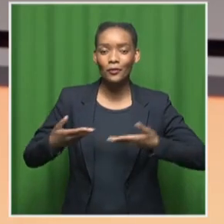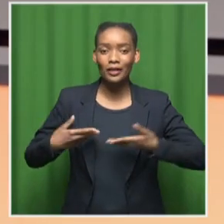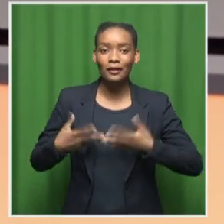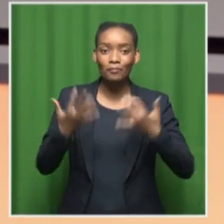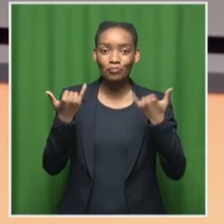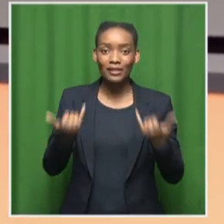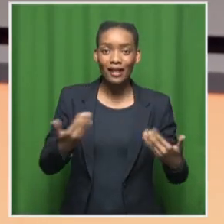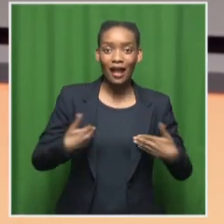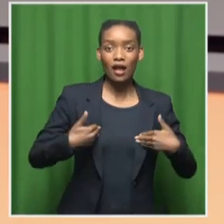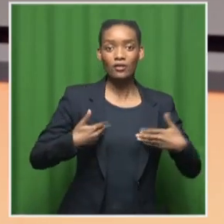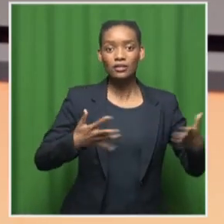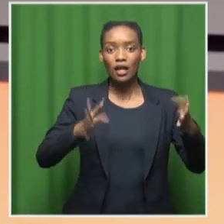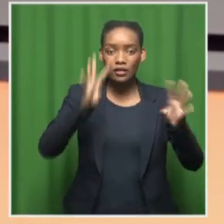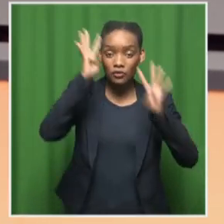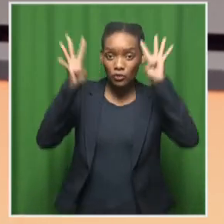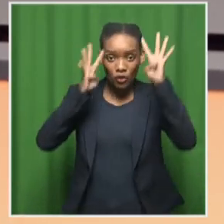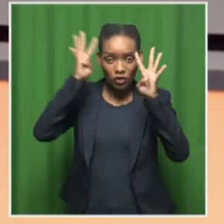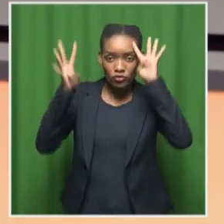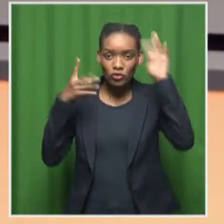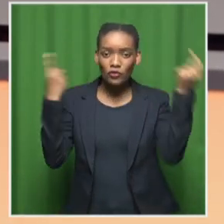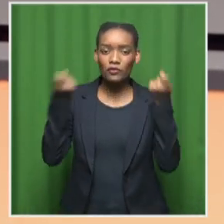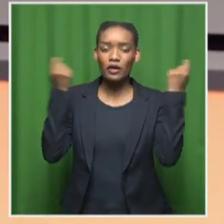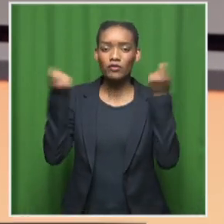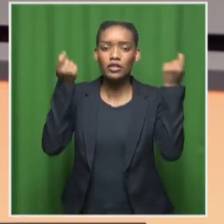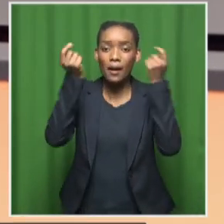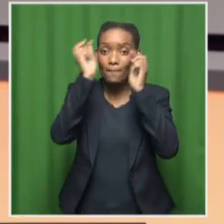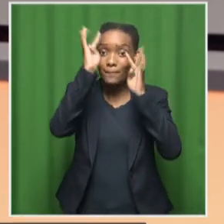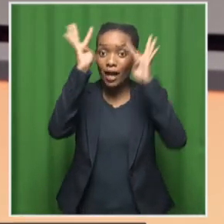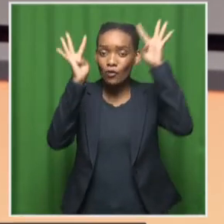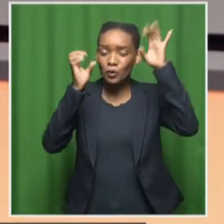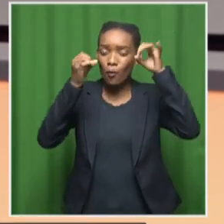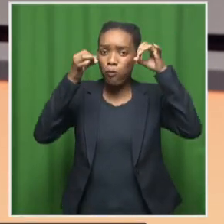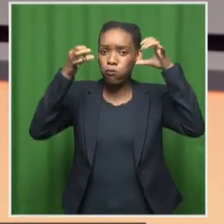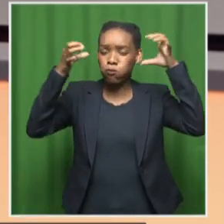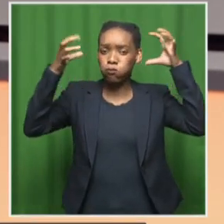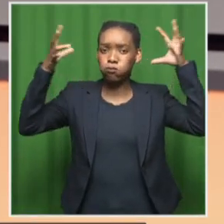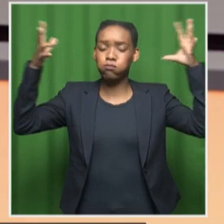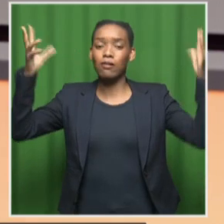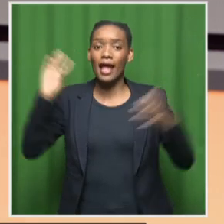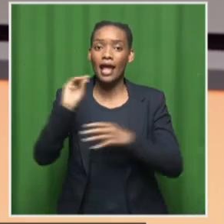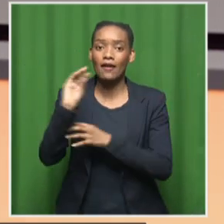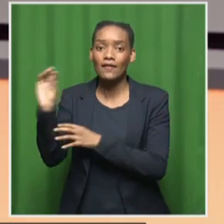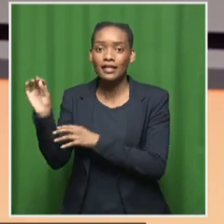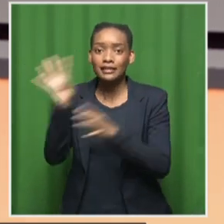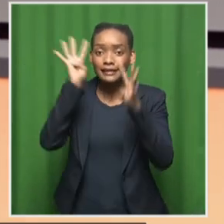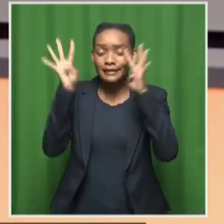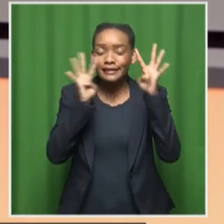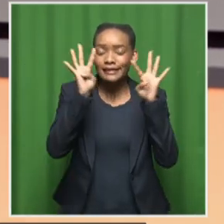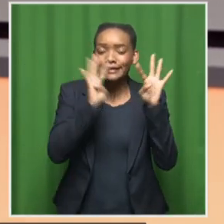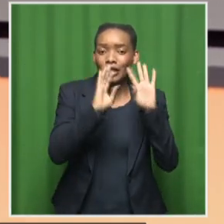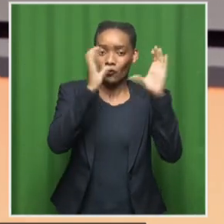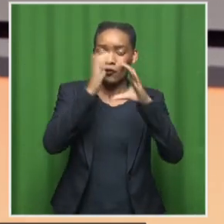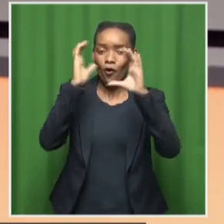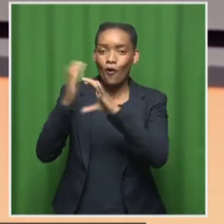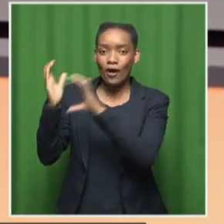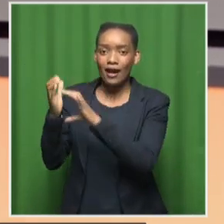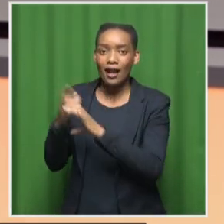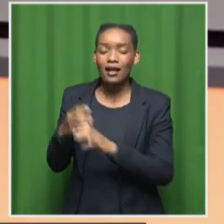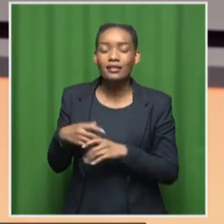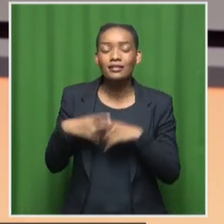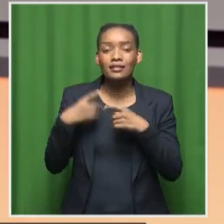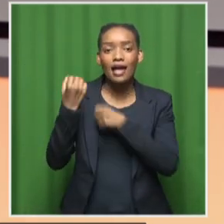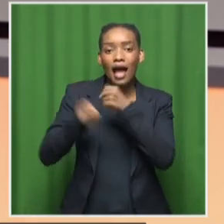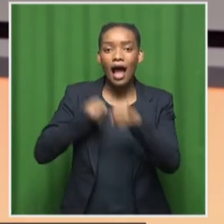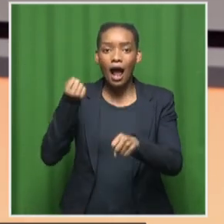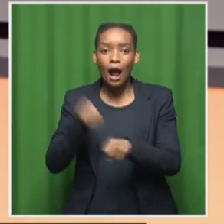The Cradle of Creativity Festival, where imagination knows no bounds and innovation takes center stage. Now, this annual